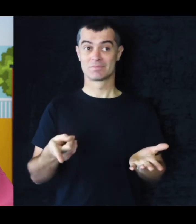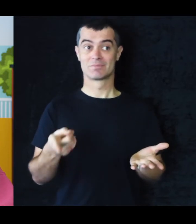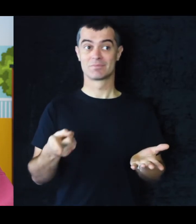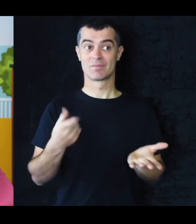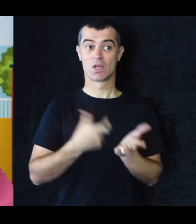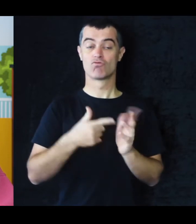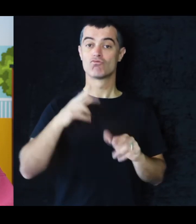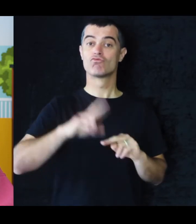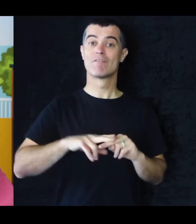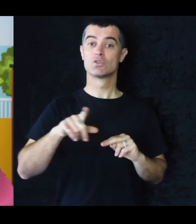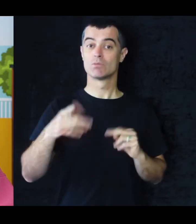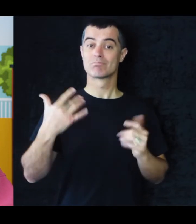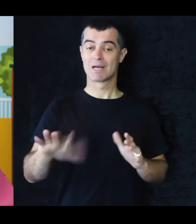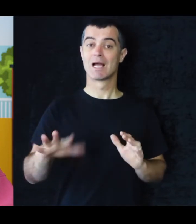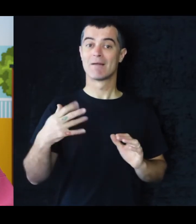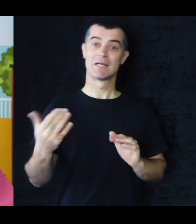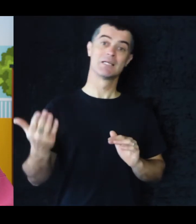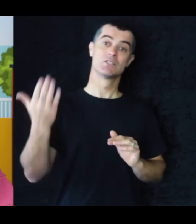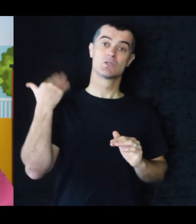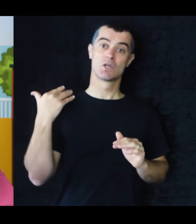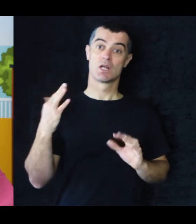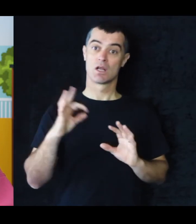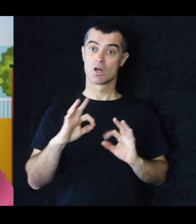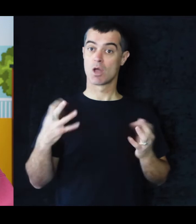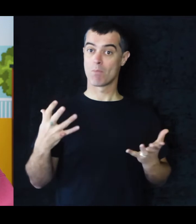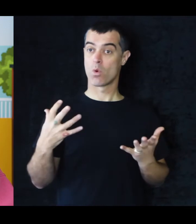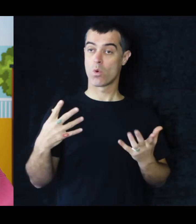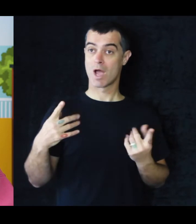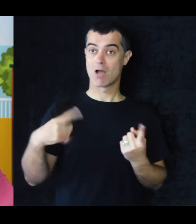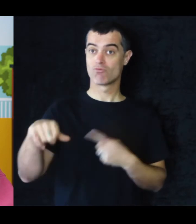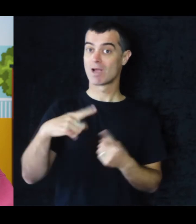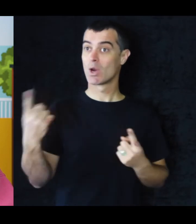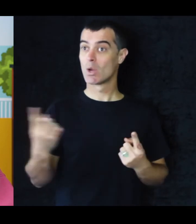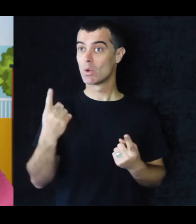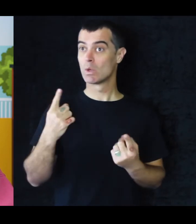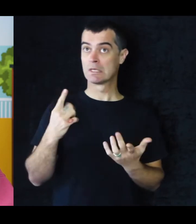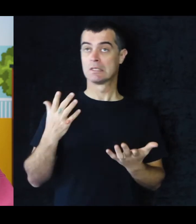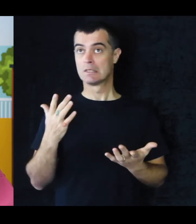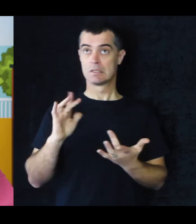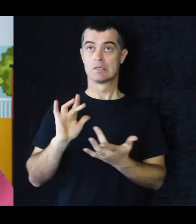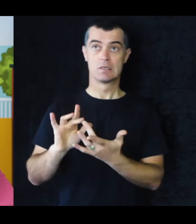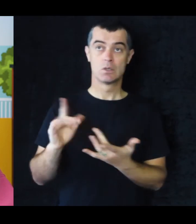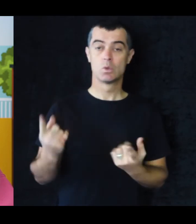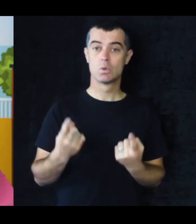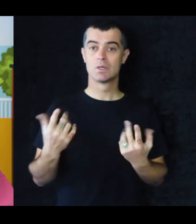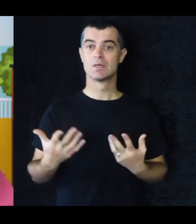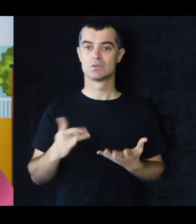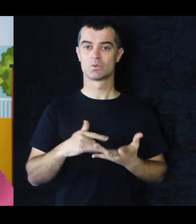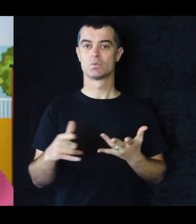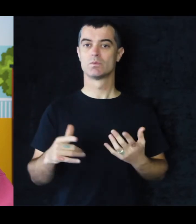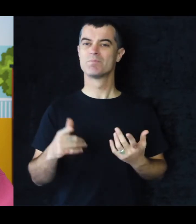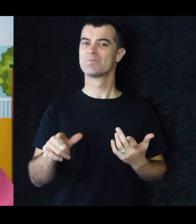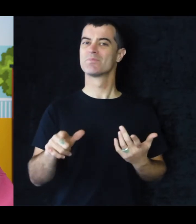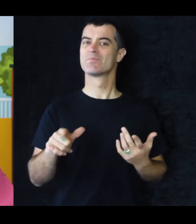the reference that you did have ages ago no longer around, so who do you go for then?